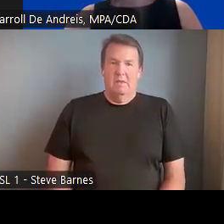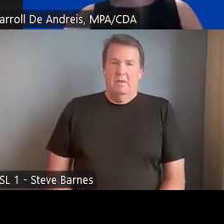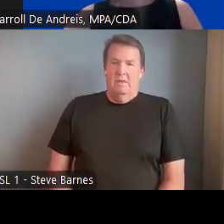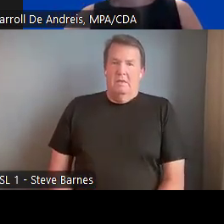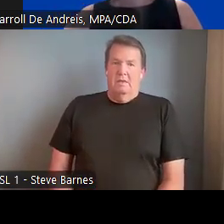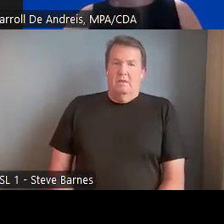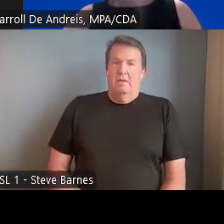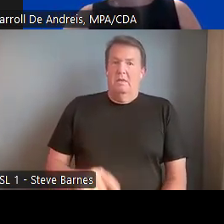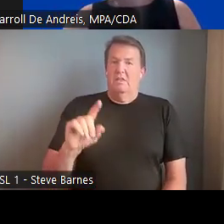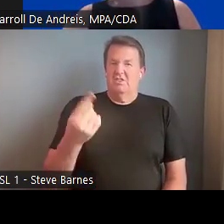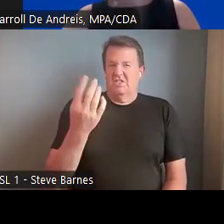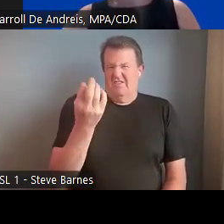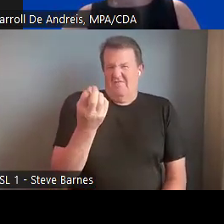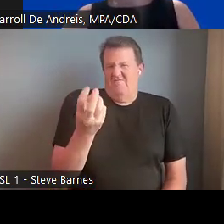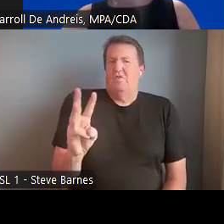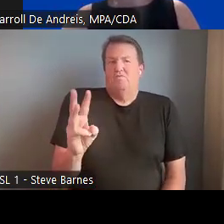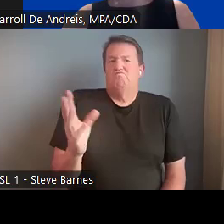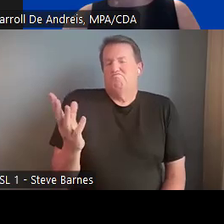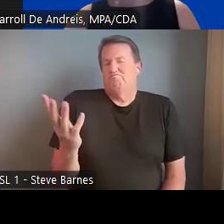So just a few